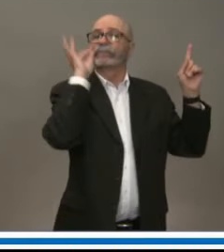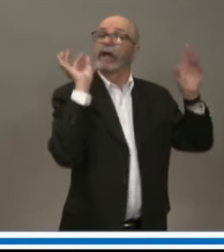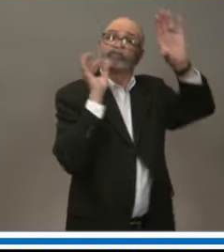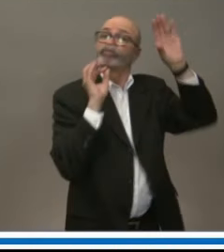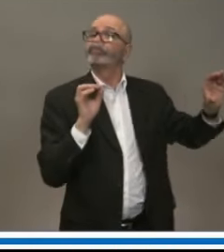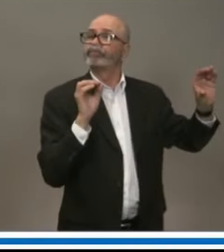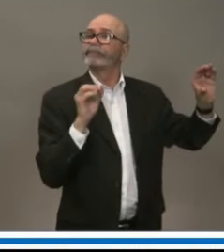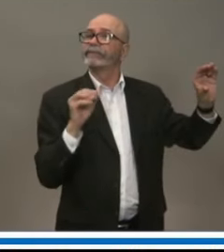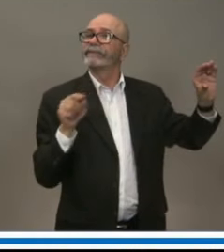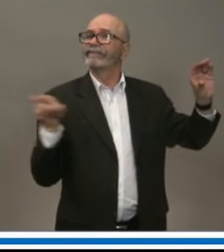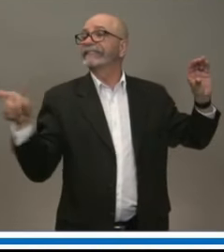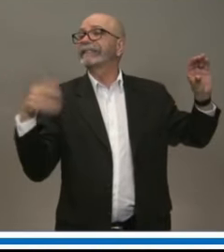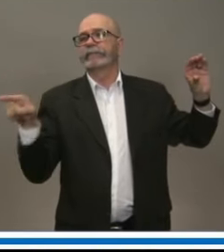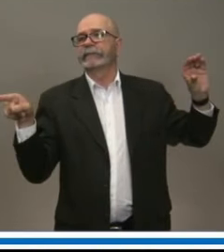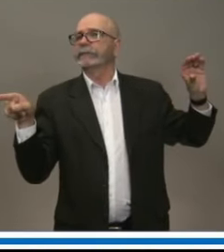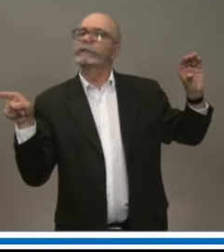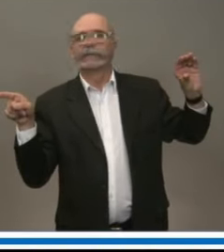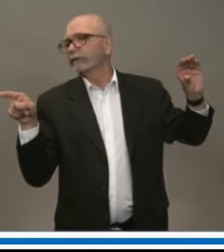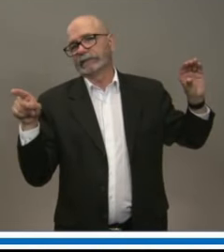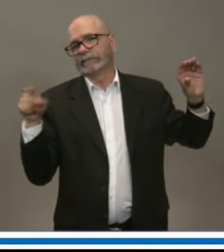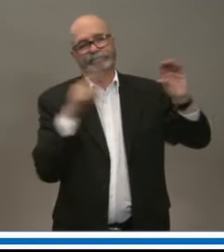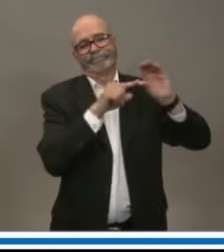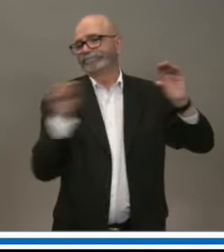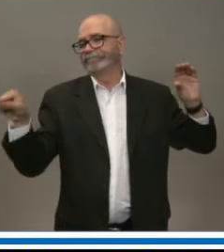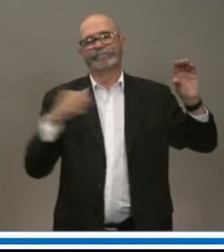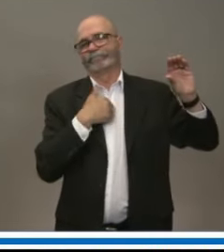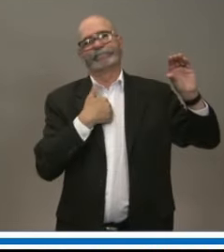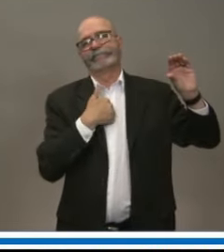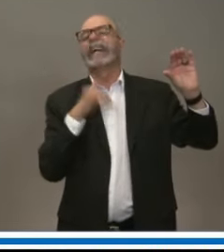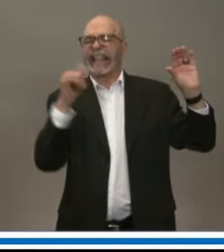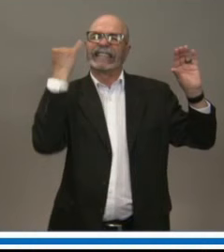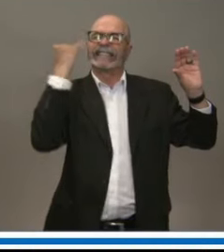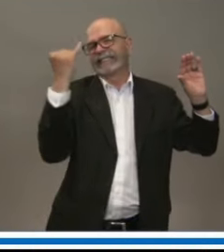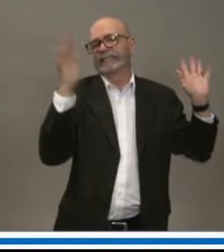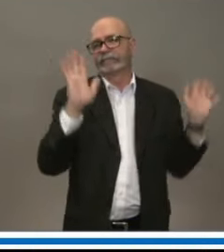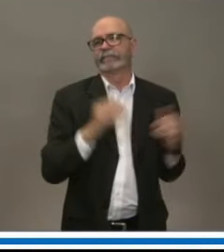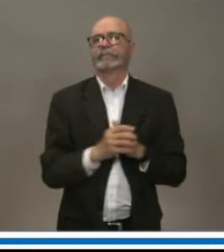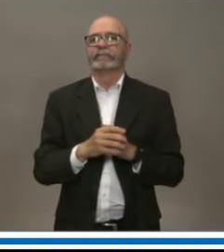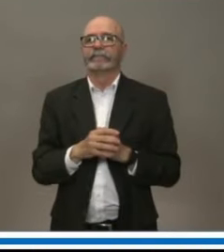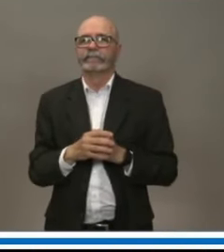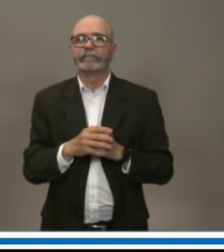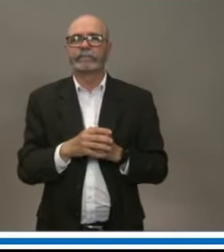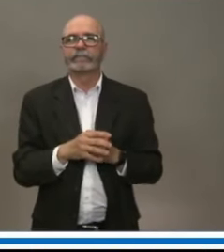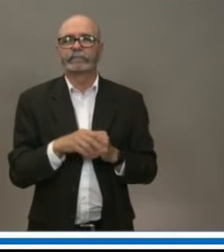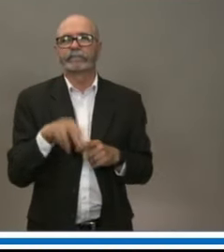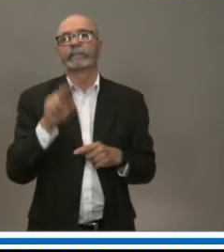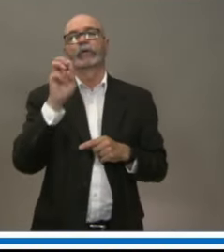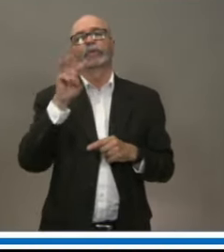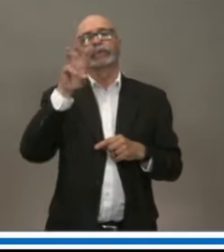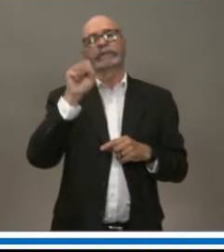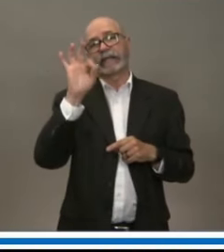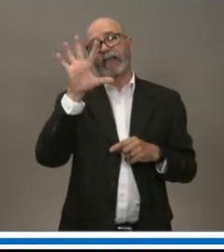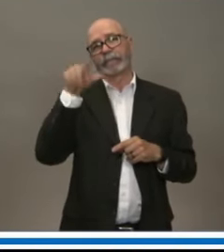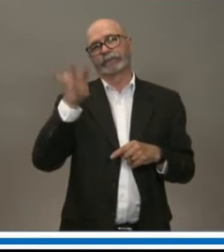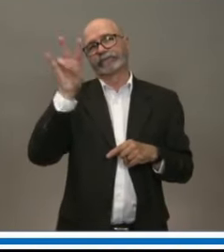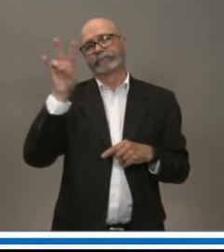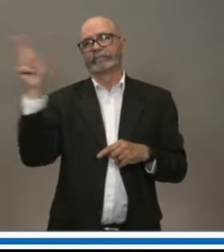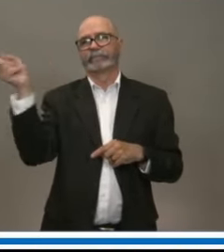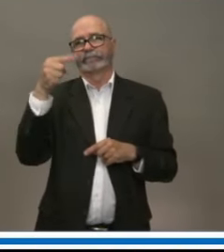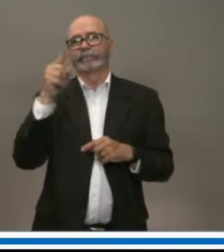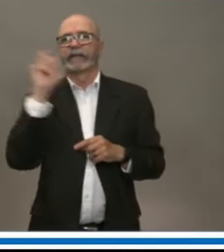didn't qualify for. Next, we'll go to Chris Hullef from News 95.7. Thank you, Tina. This question's for the Premier. The